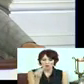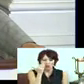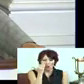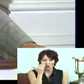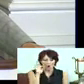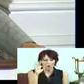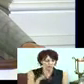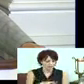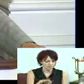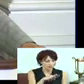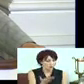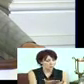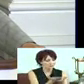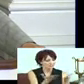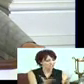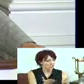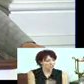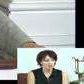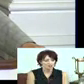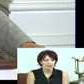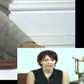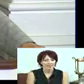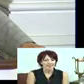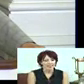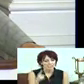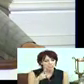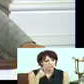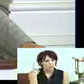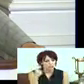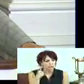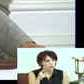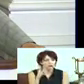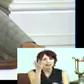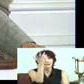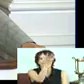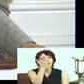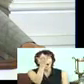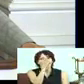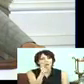eternal cloud of witness that Hebrews chapter 12 talks about.